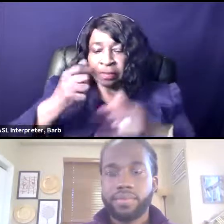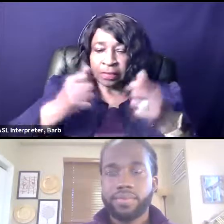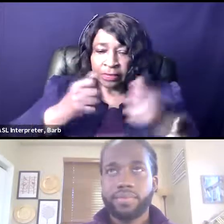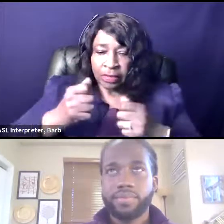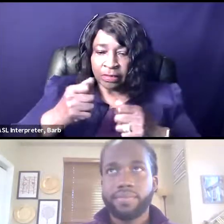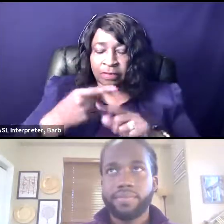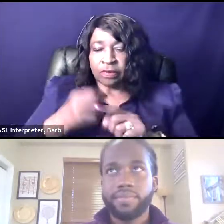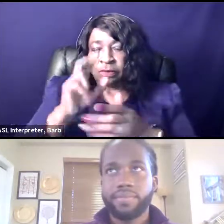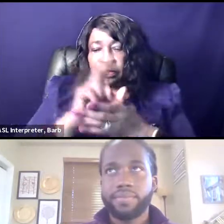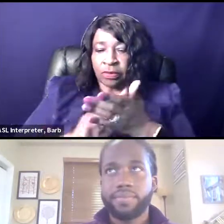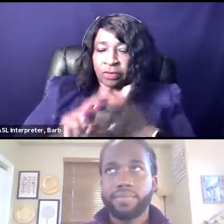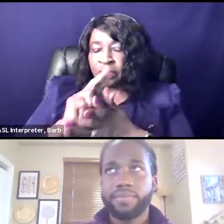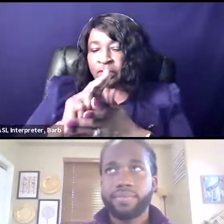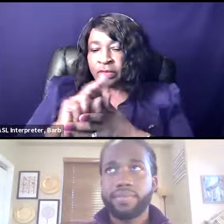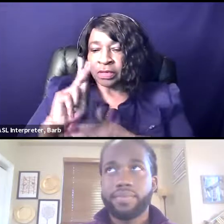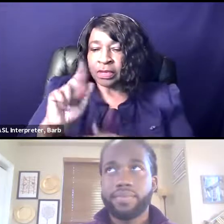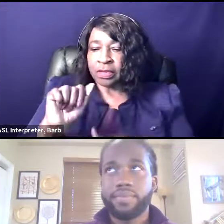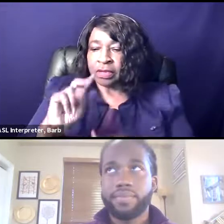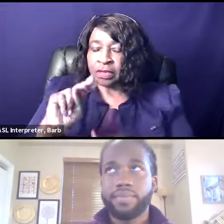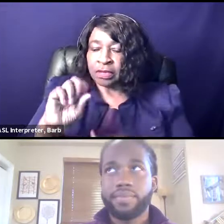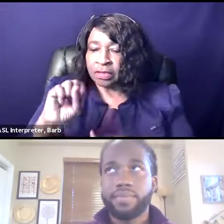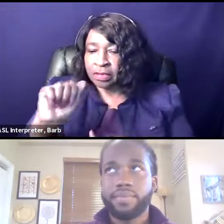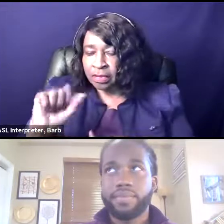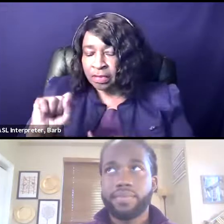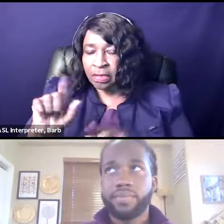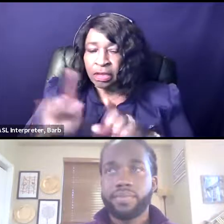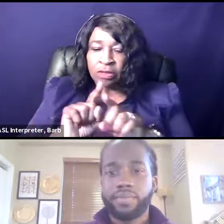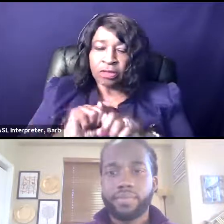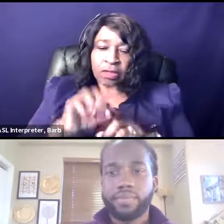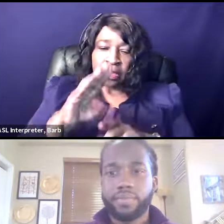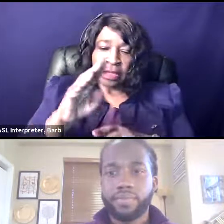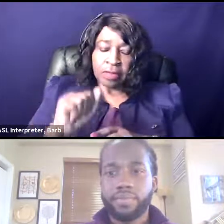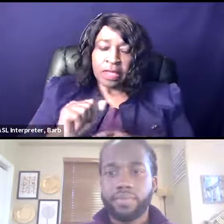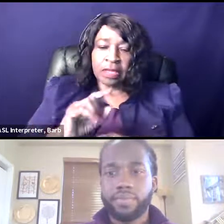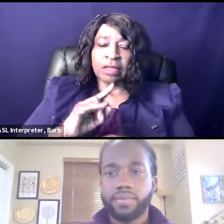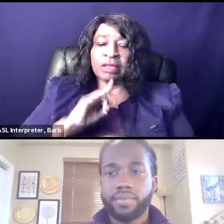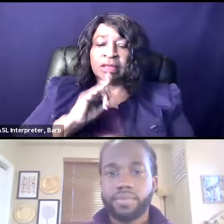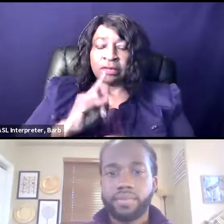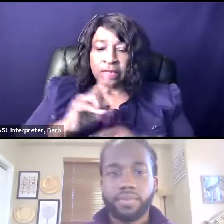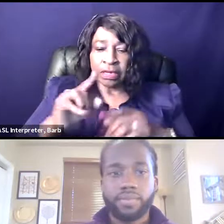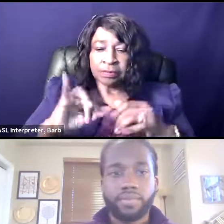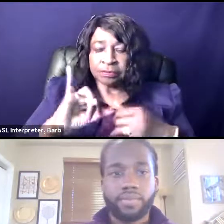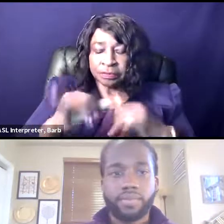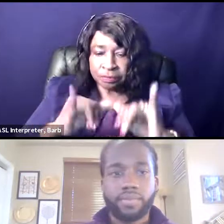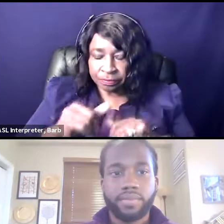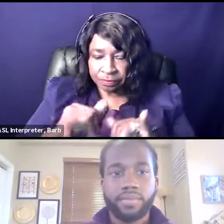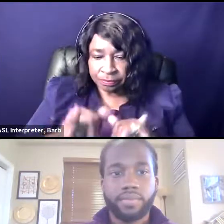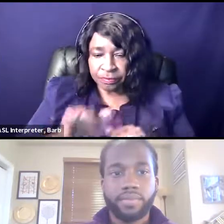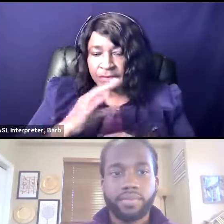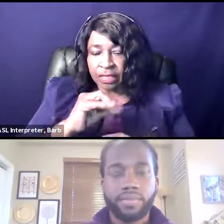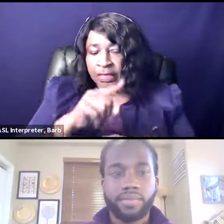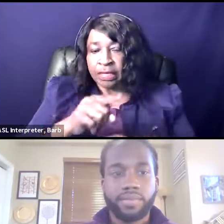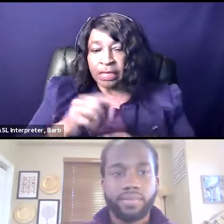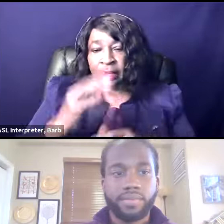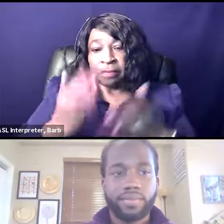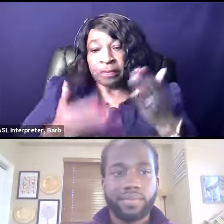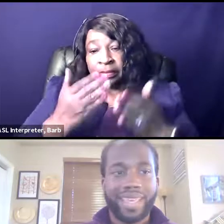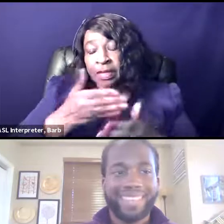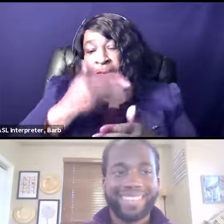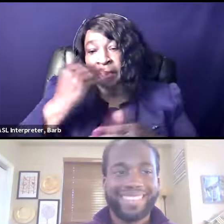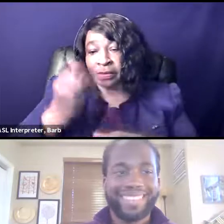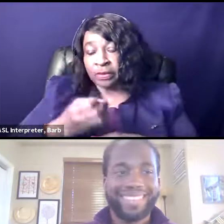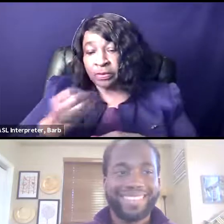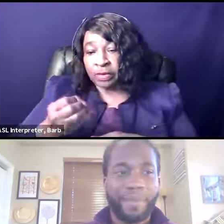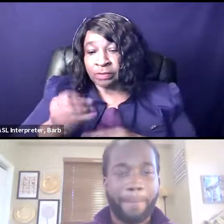University of Kansas. He also has a Master of Engineering Management from Kansas State University, which means he's probably the best equipped on this call to fix something if it